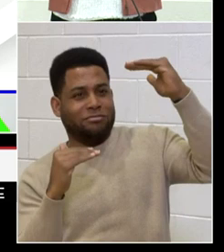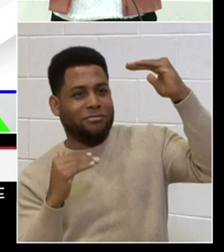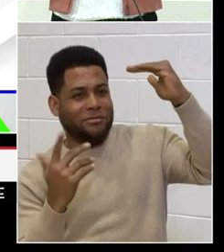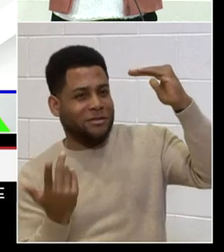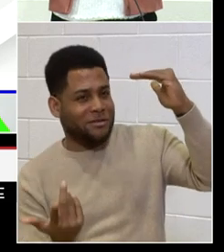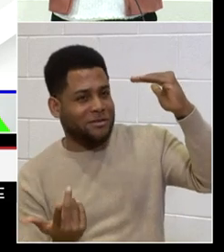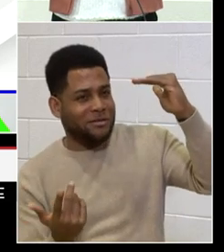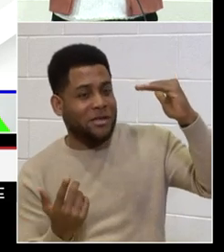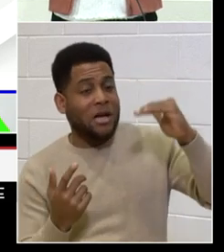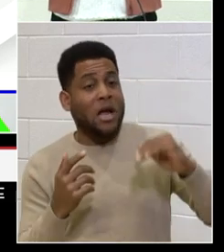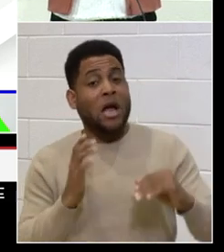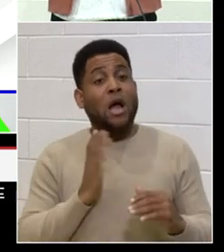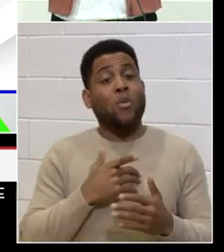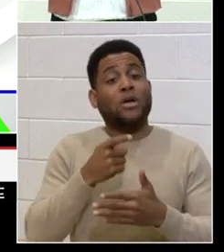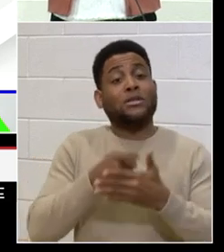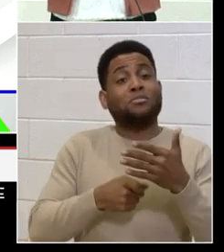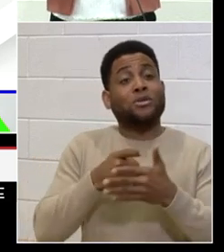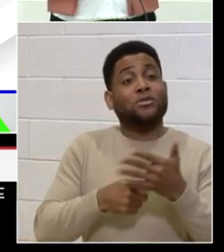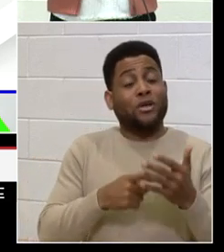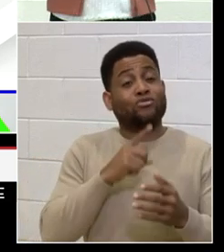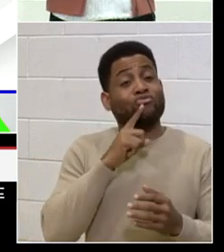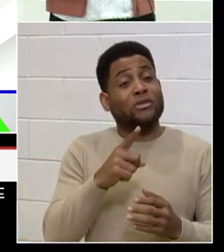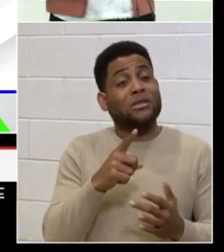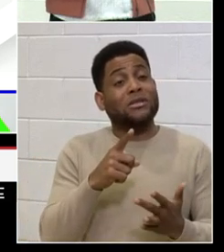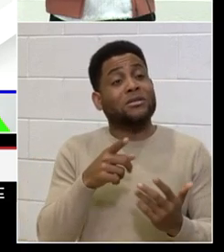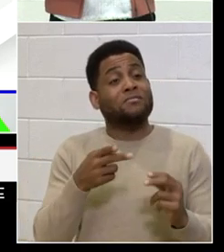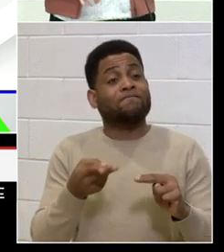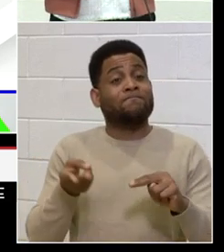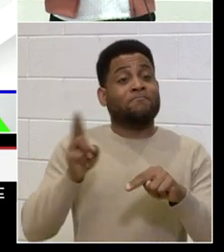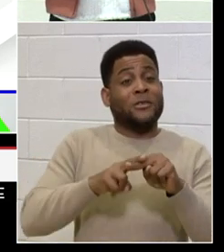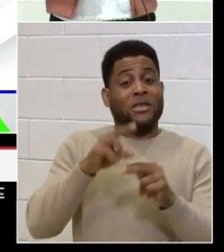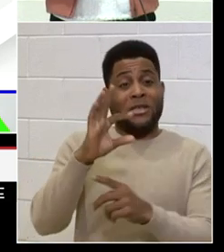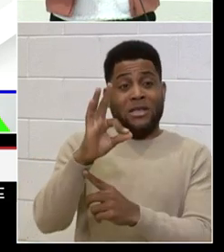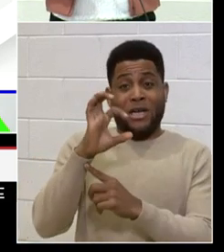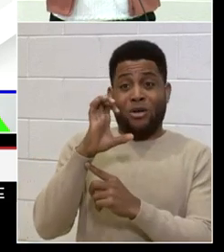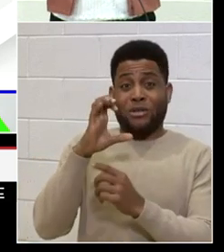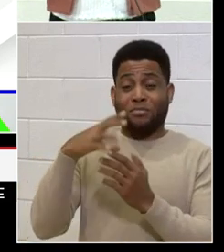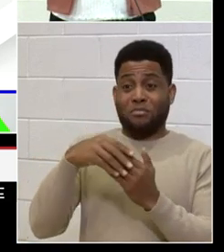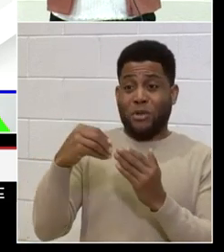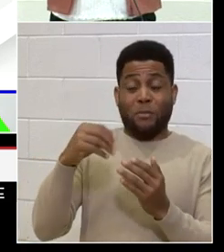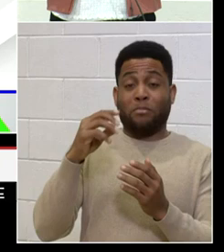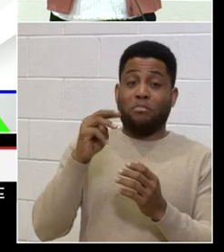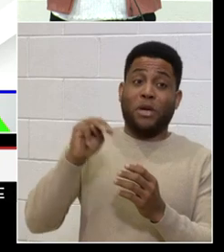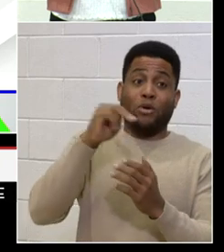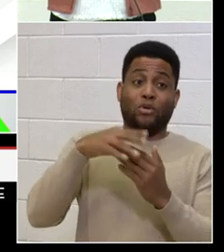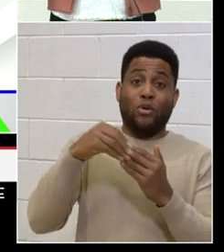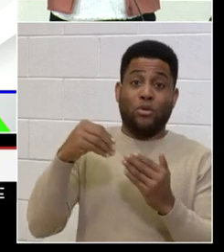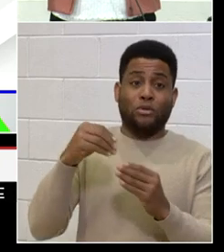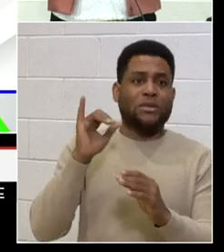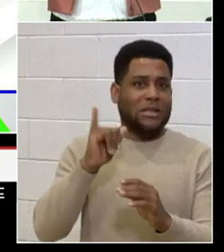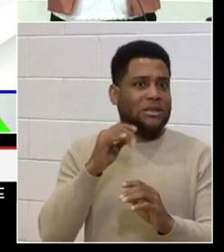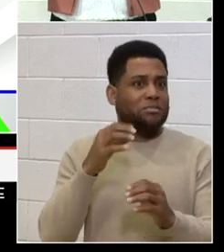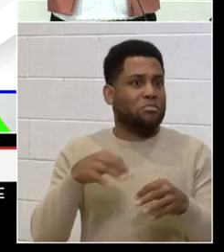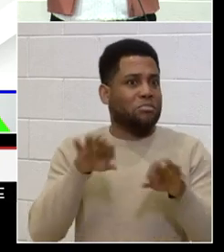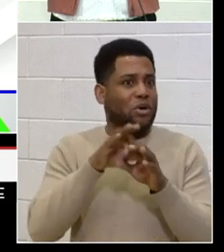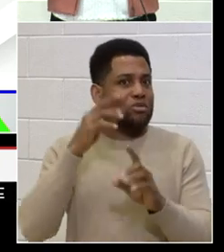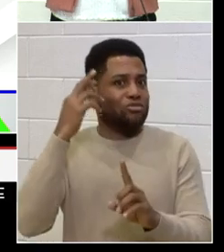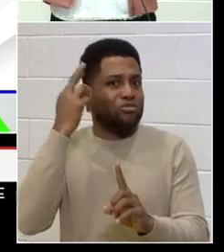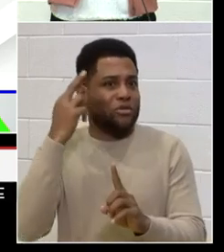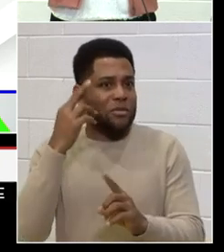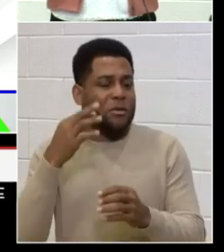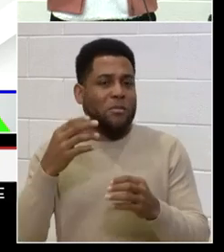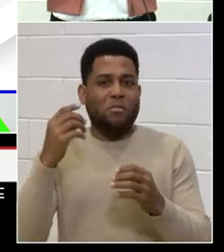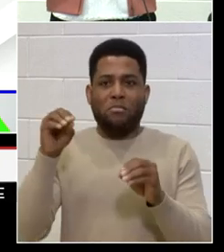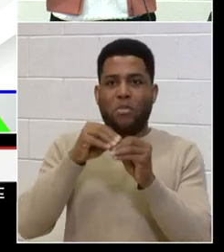by more than $900 million, and for some very important reasons. First and foremost, I'm sure you are all aware